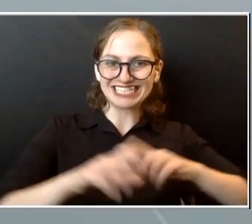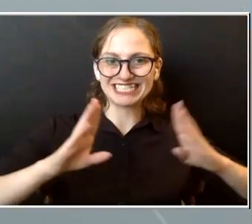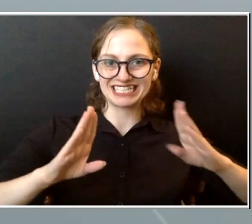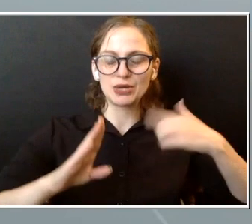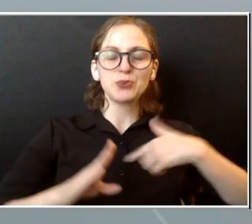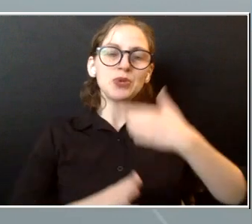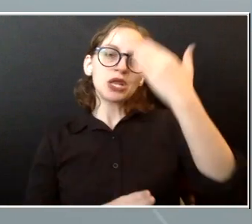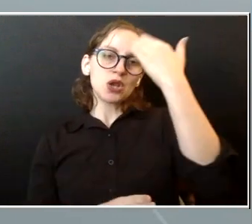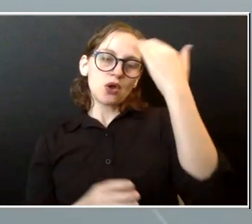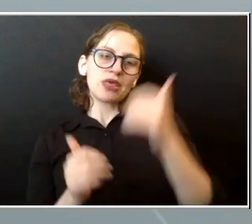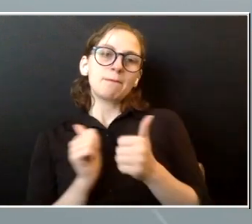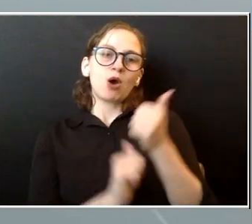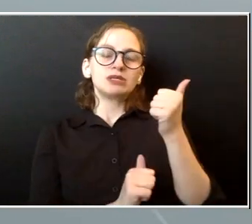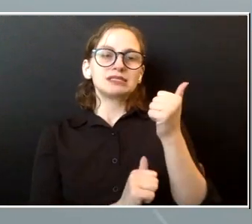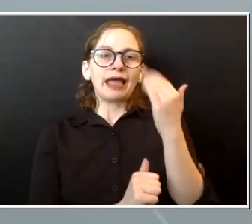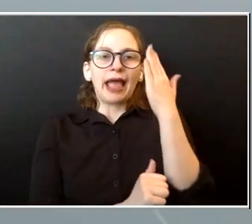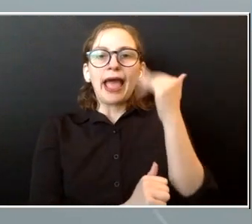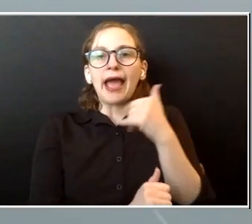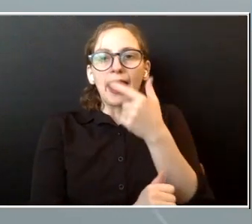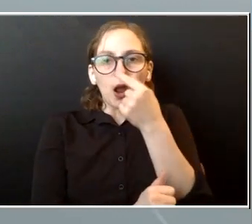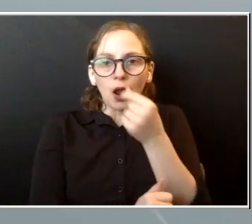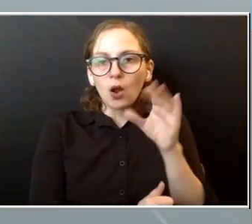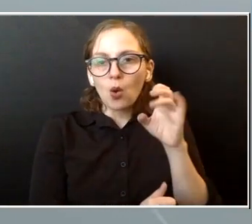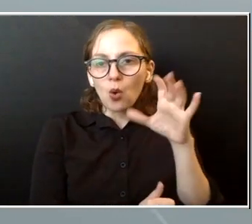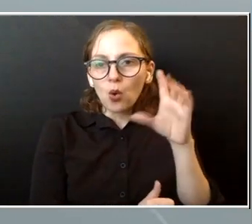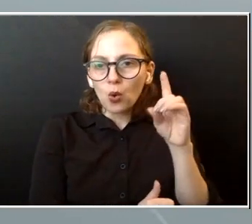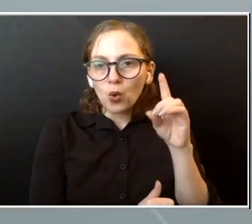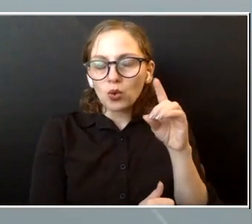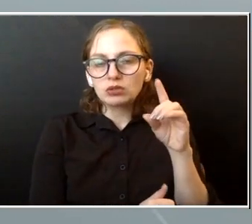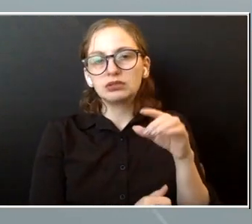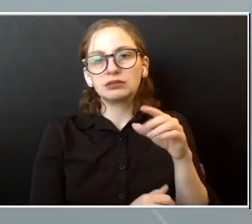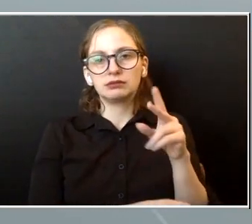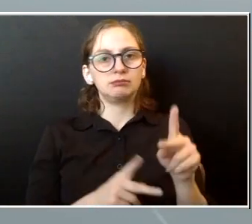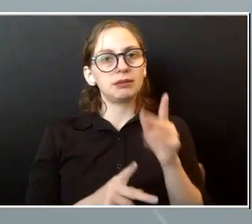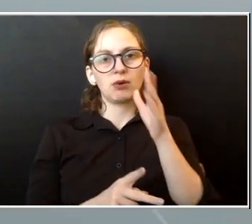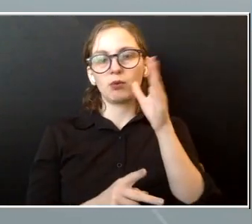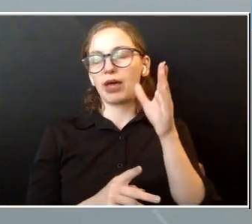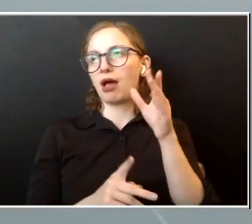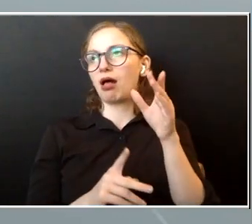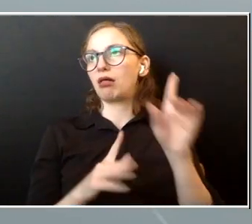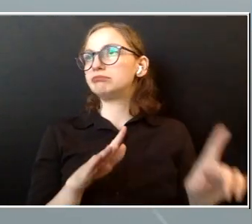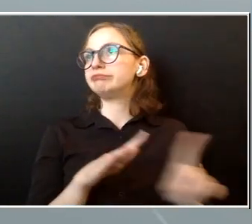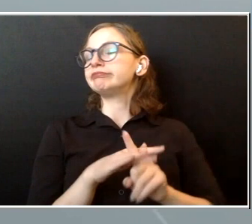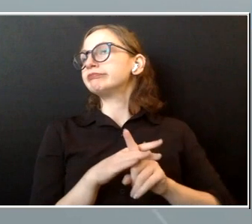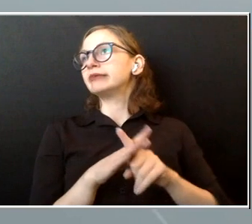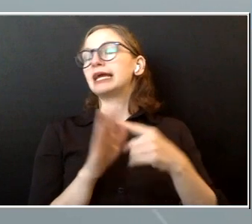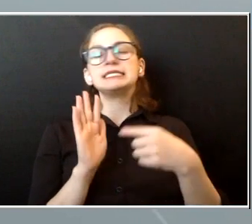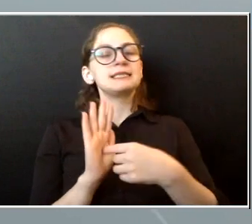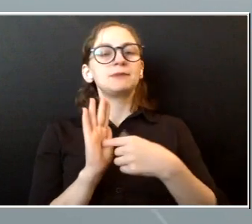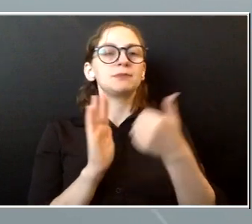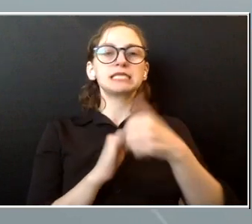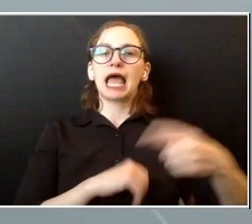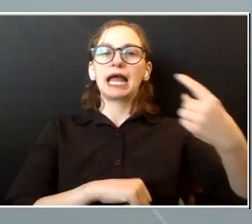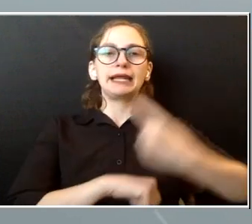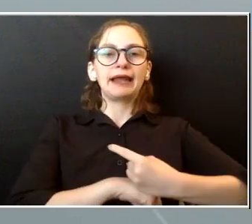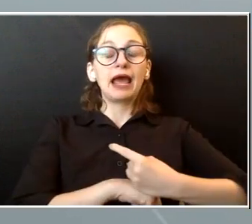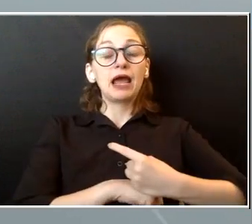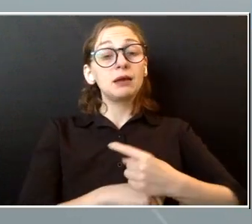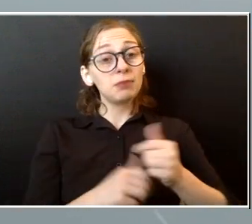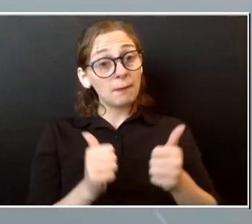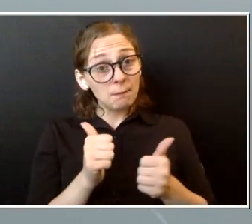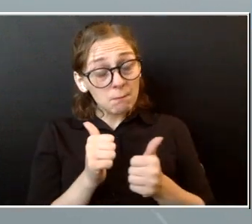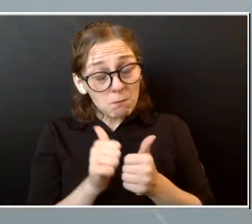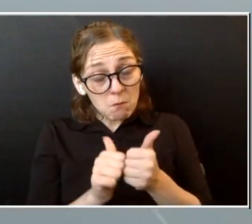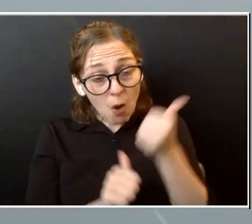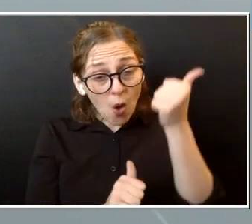probably start having symptoms, any day, and we know people can start getting symptoms any day. The vast majority of those are